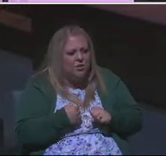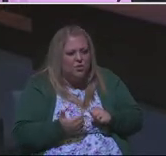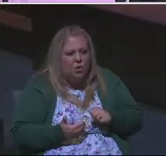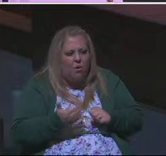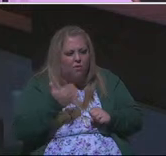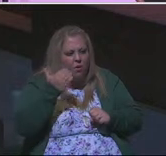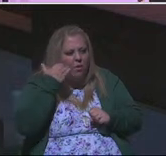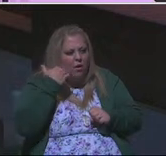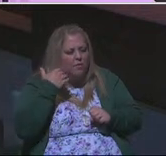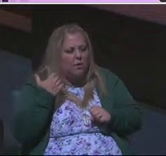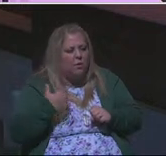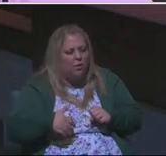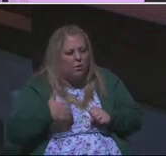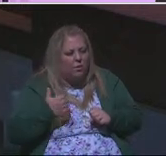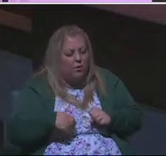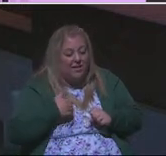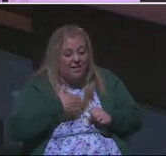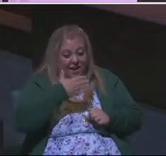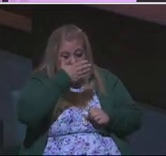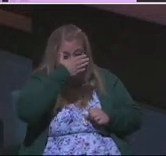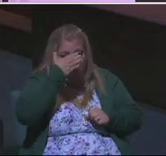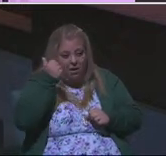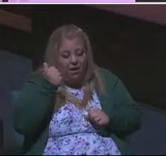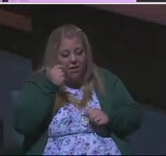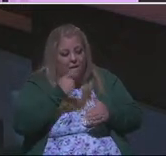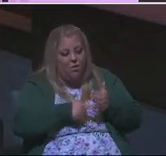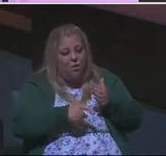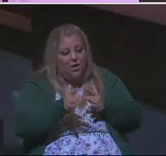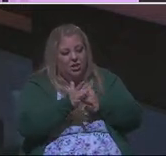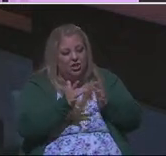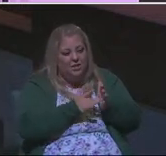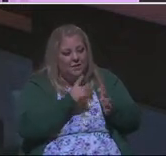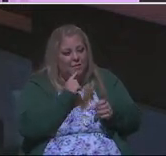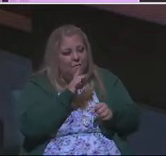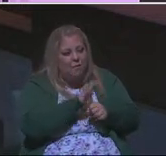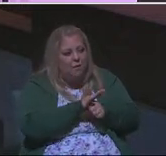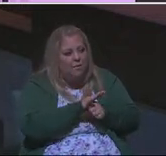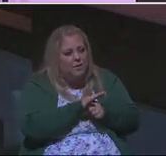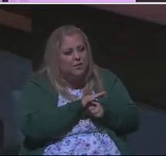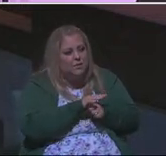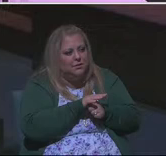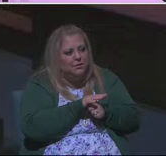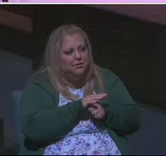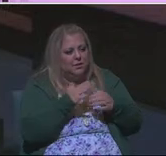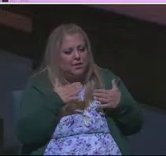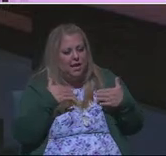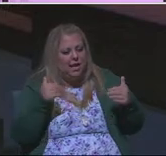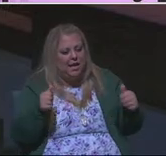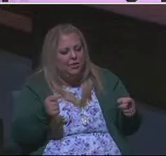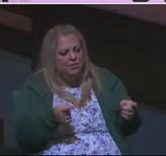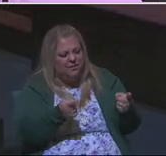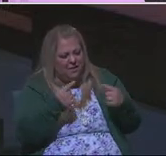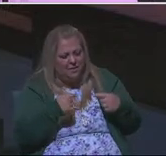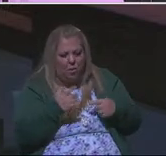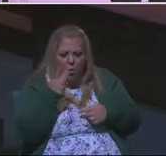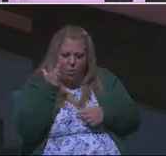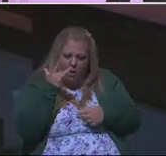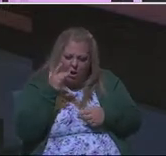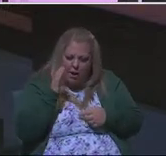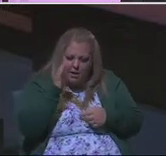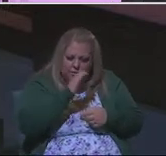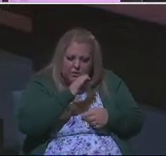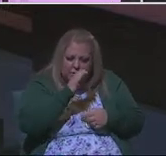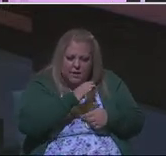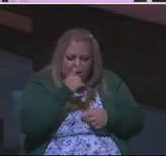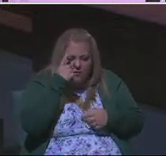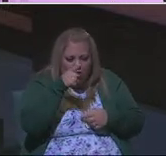and overcome with grief that they've forgotten what Jesus promised. But the angels come along and say, why are you looking for